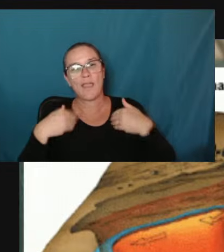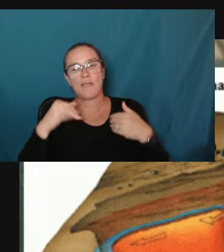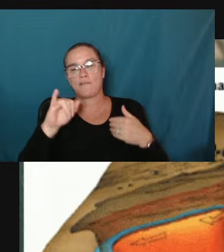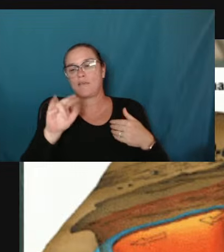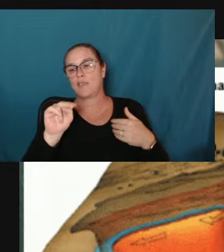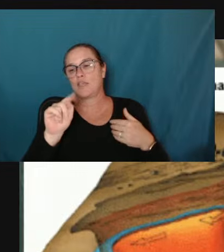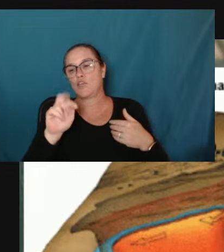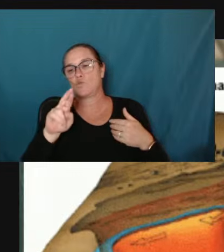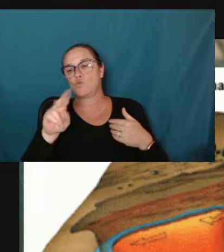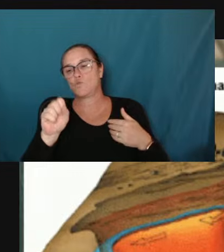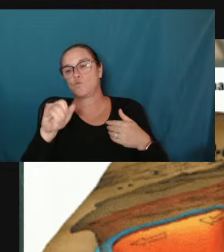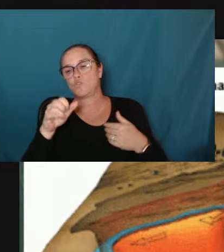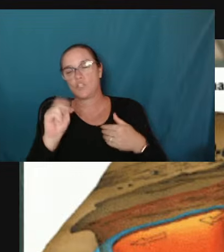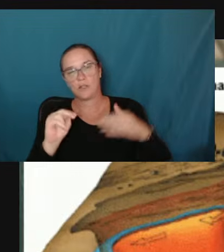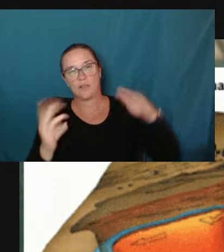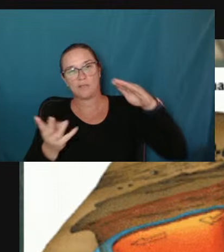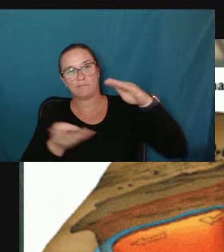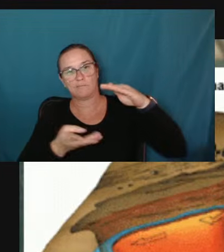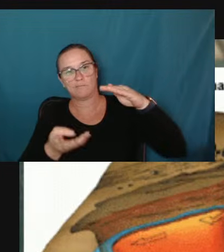underneath.